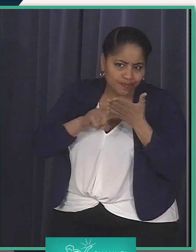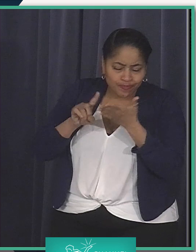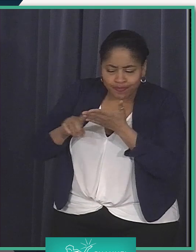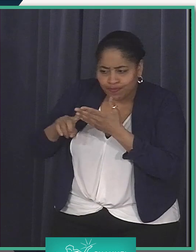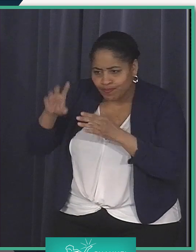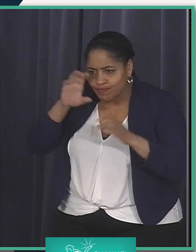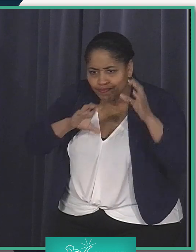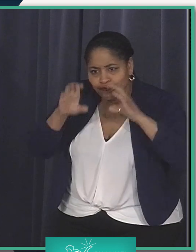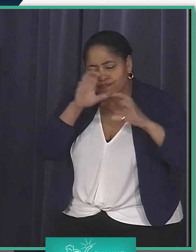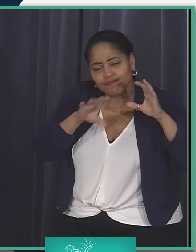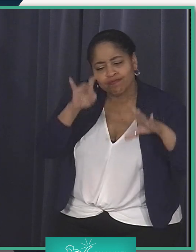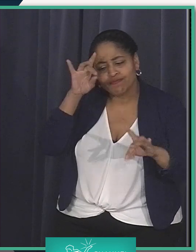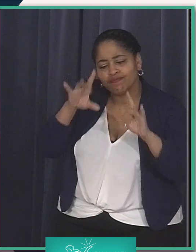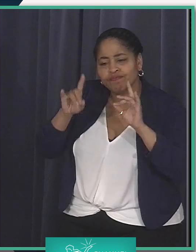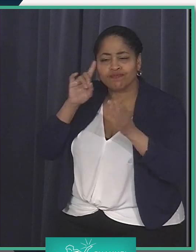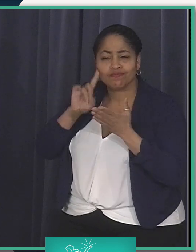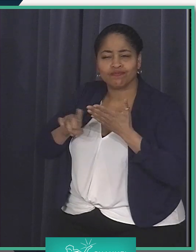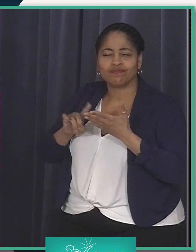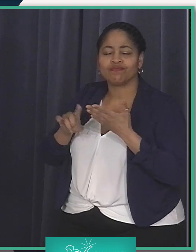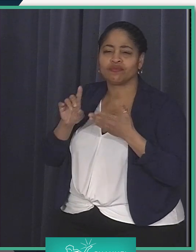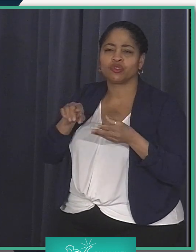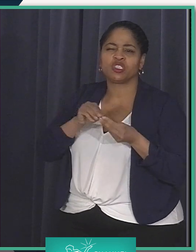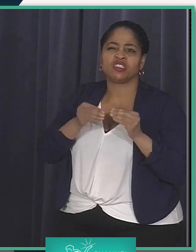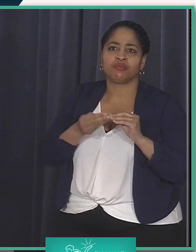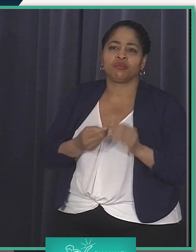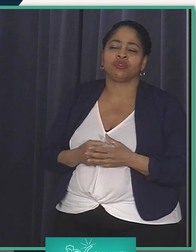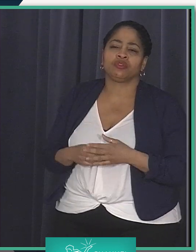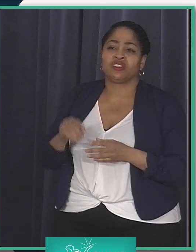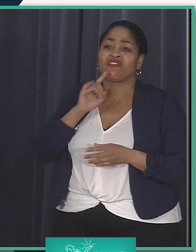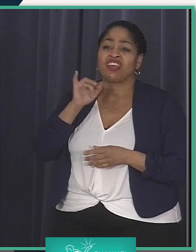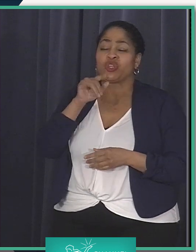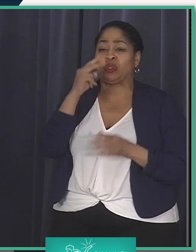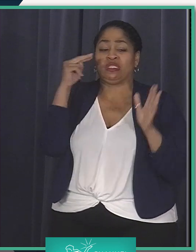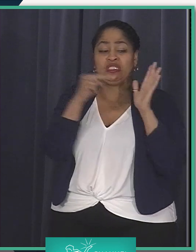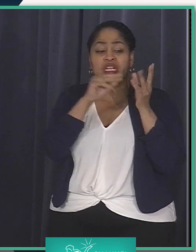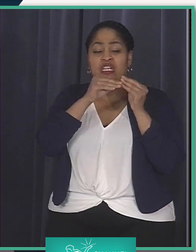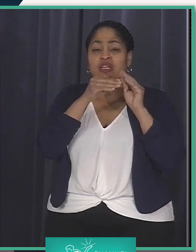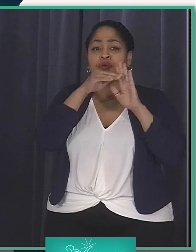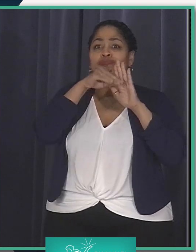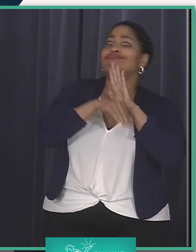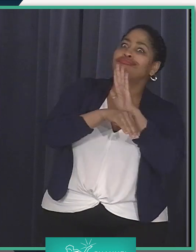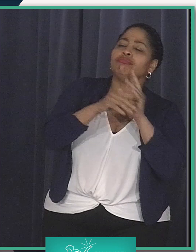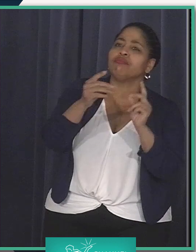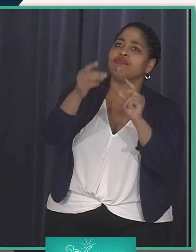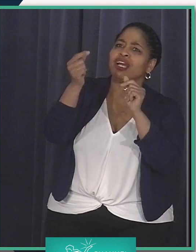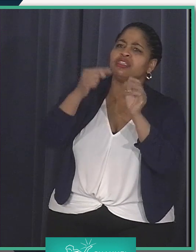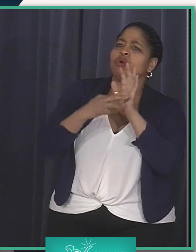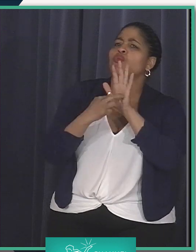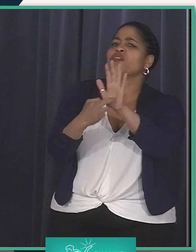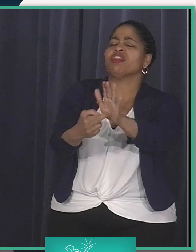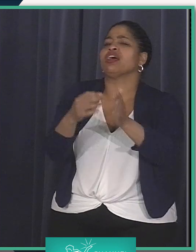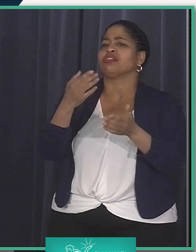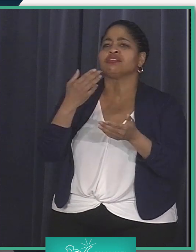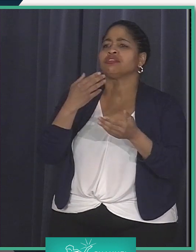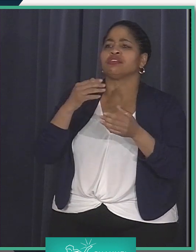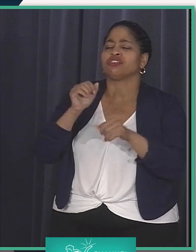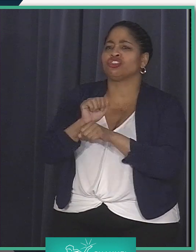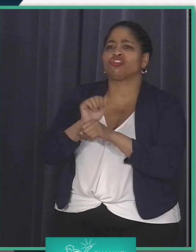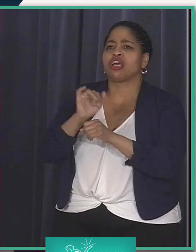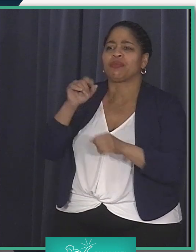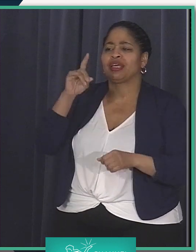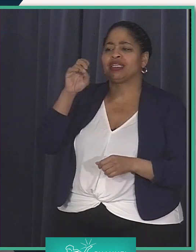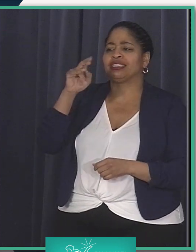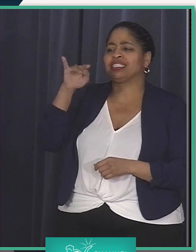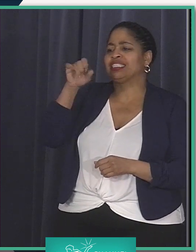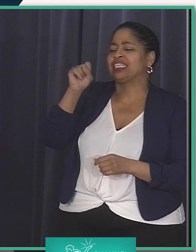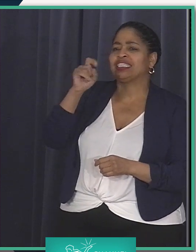And the fact that you're seeing the death rate come down as quickly as it is reflects in the job that Denise Ferry and her team are